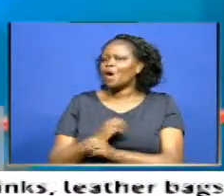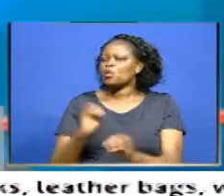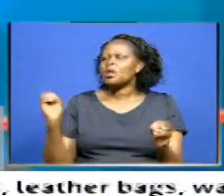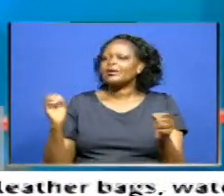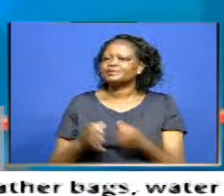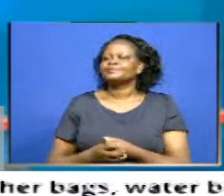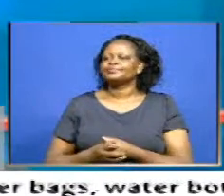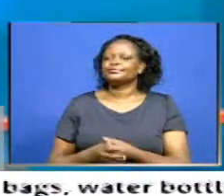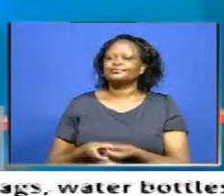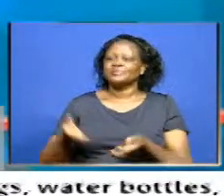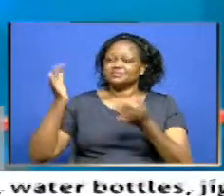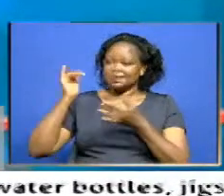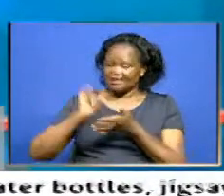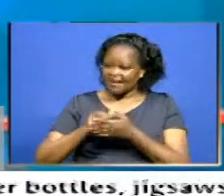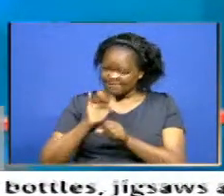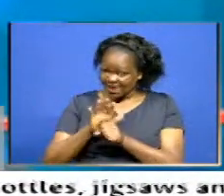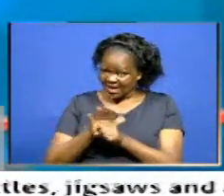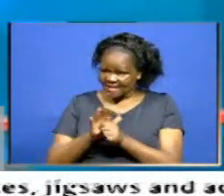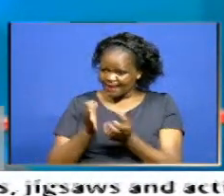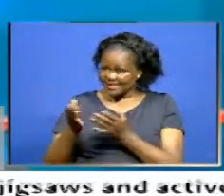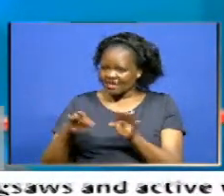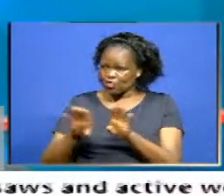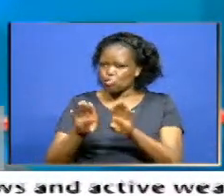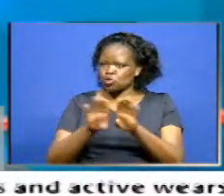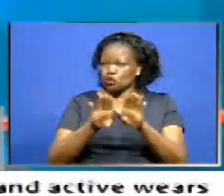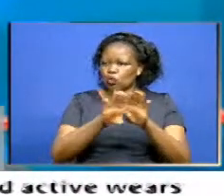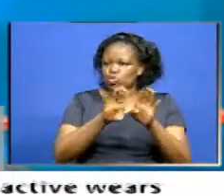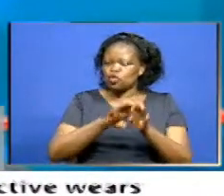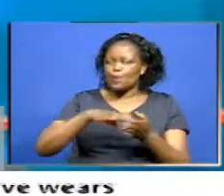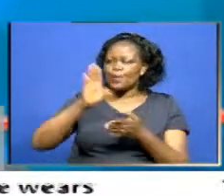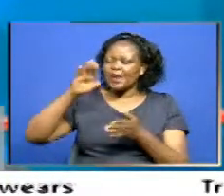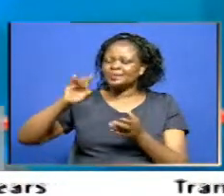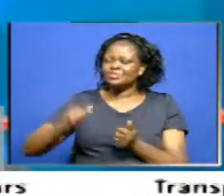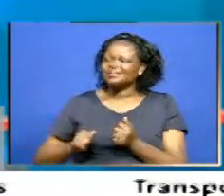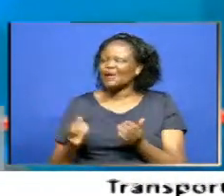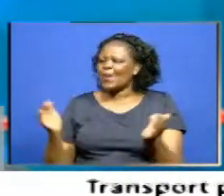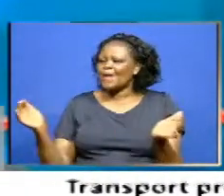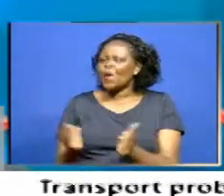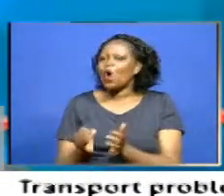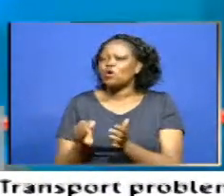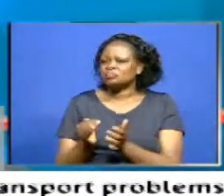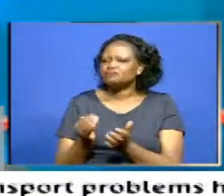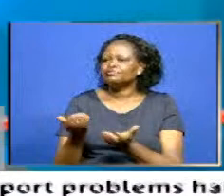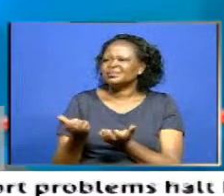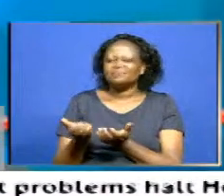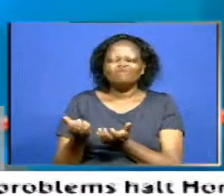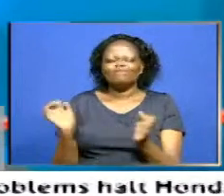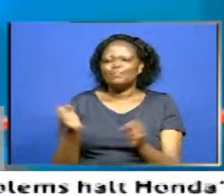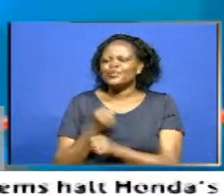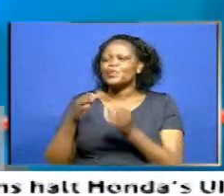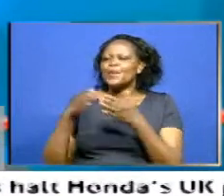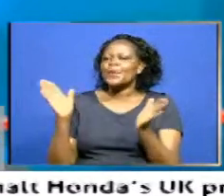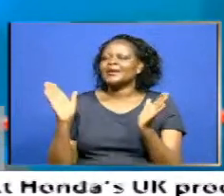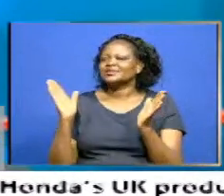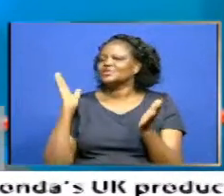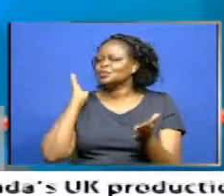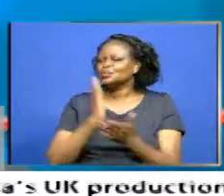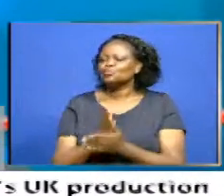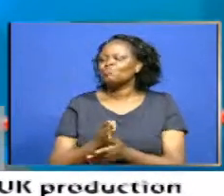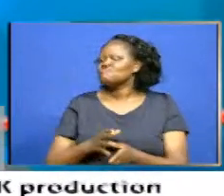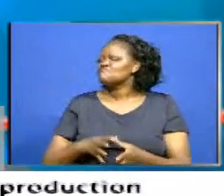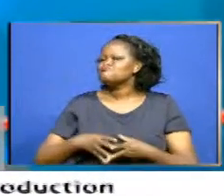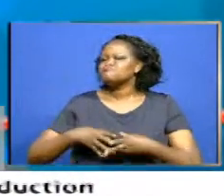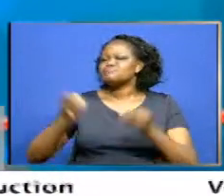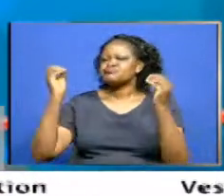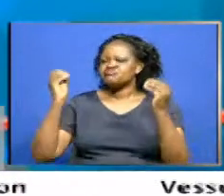It's estimated that many of the businesses that have closed down, especially the small and medium-term enterprises, will not reopen completely. They've gone, and they've